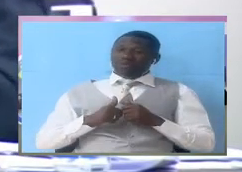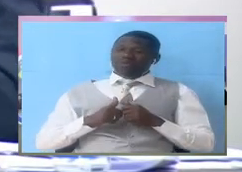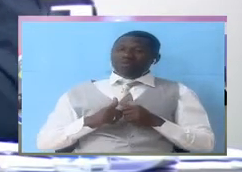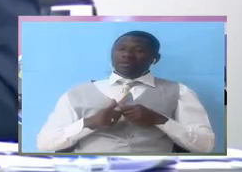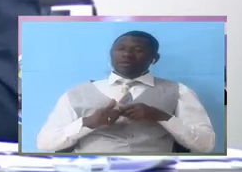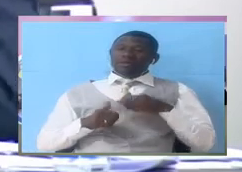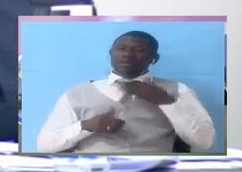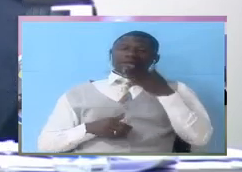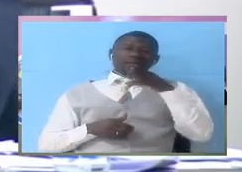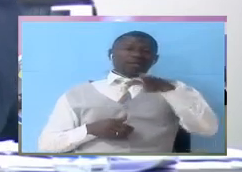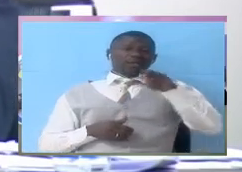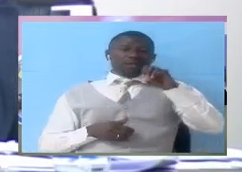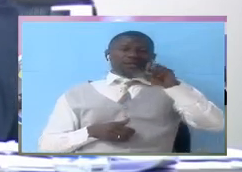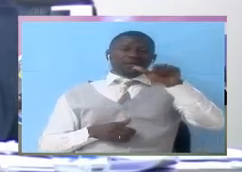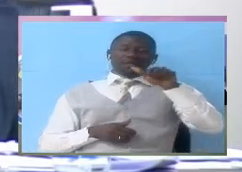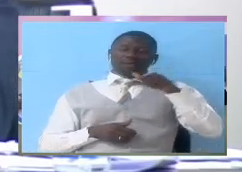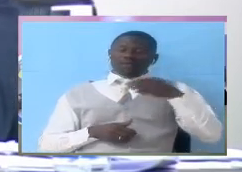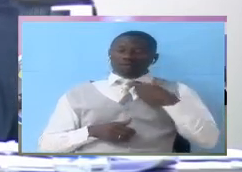during the dead of night in my